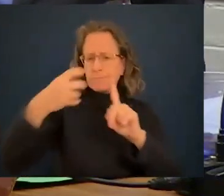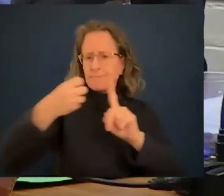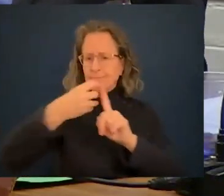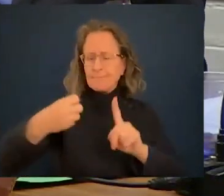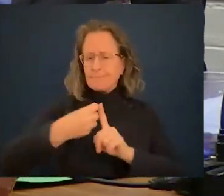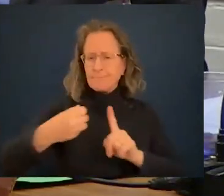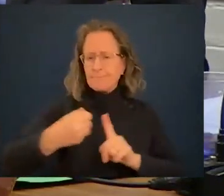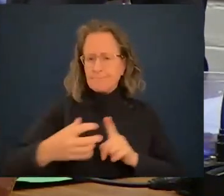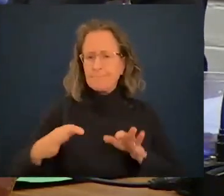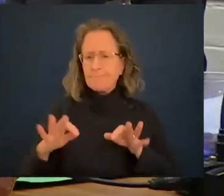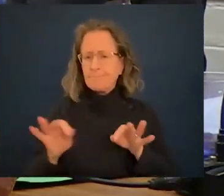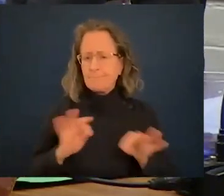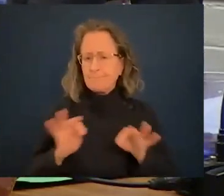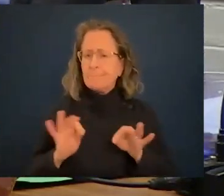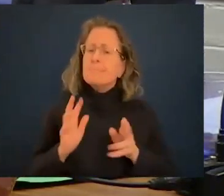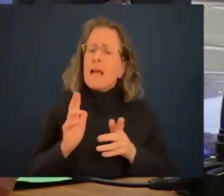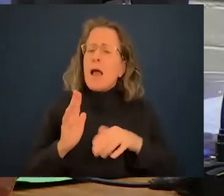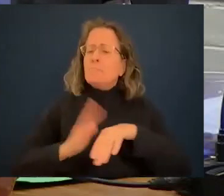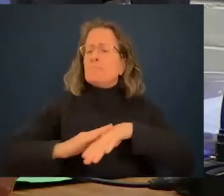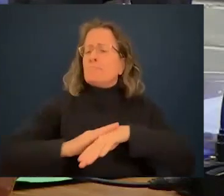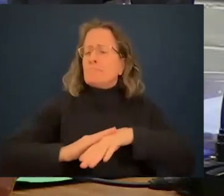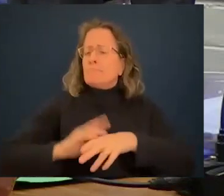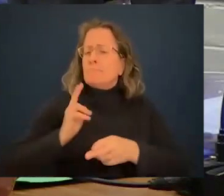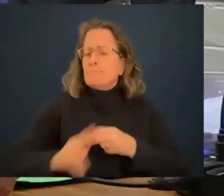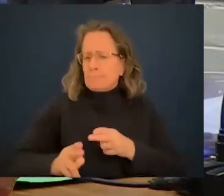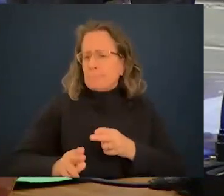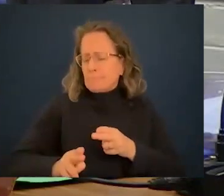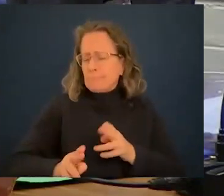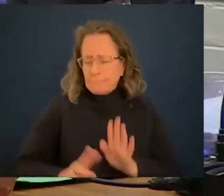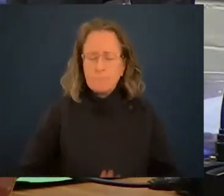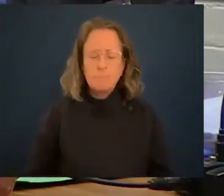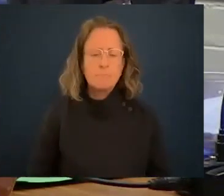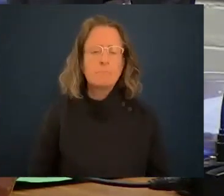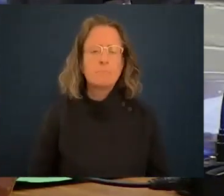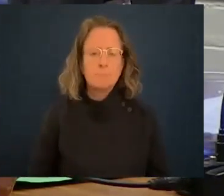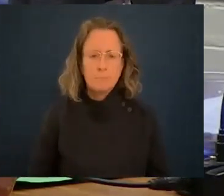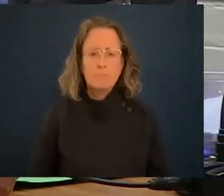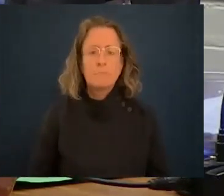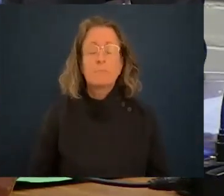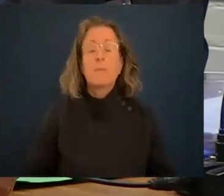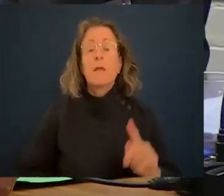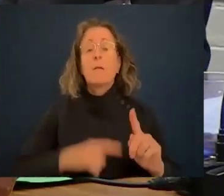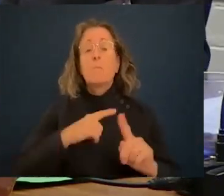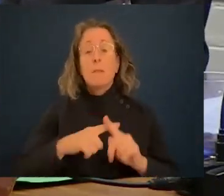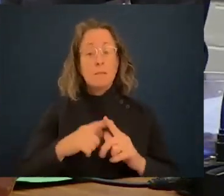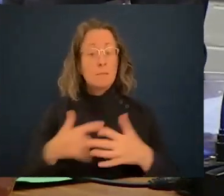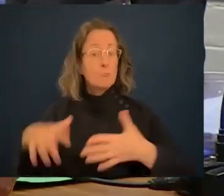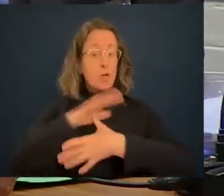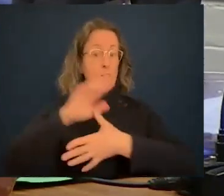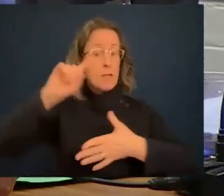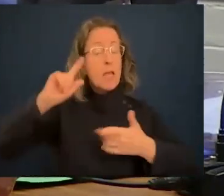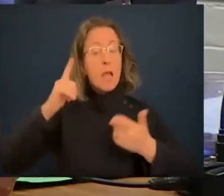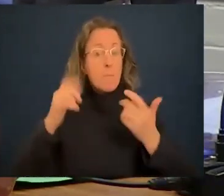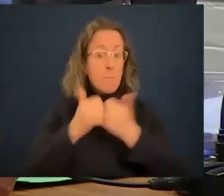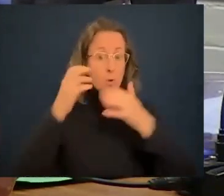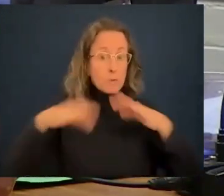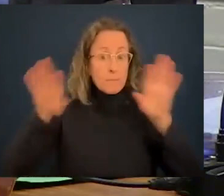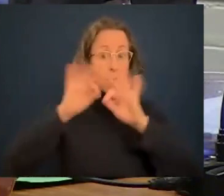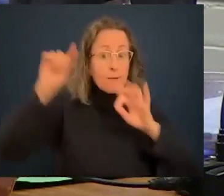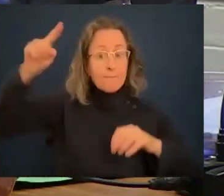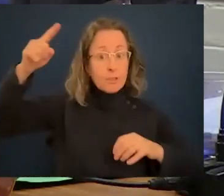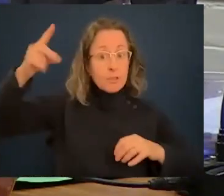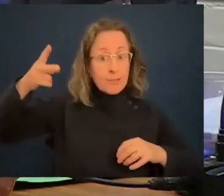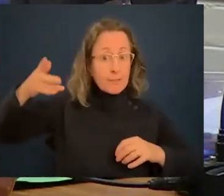limited initial information about each one of those as well as a potential prioritization bucket to put those